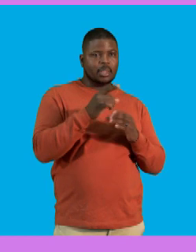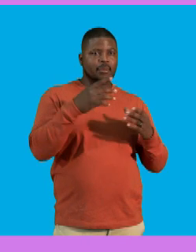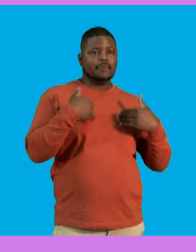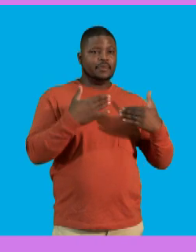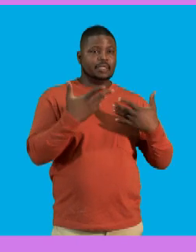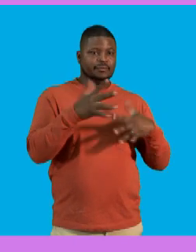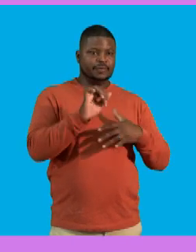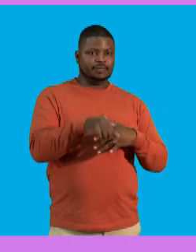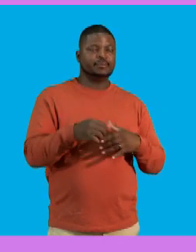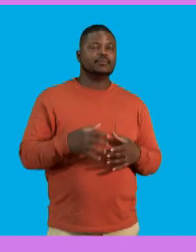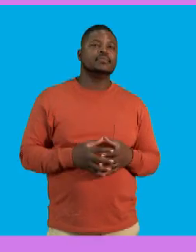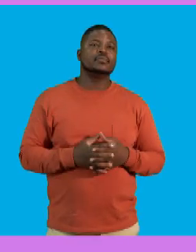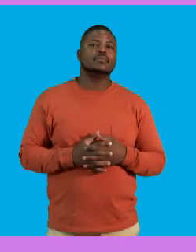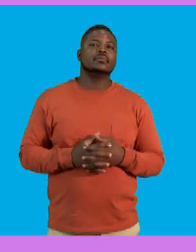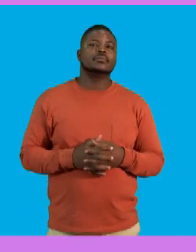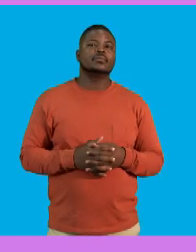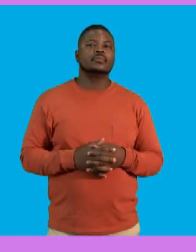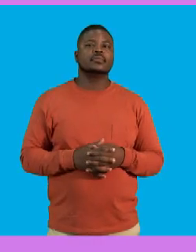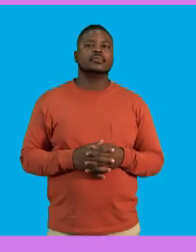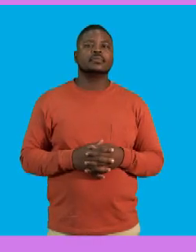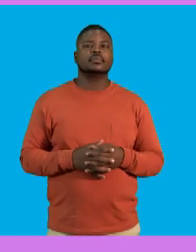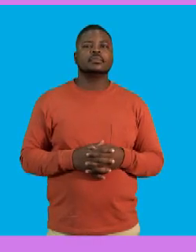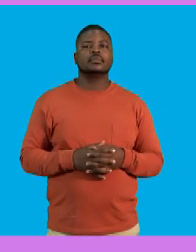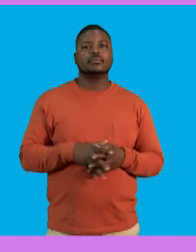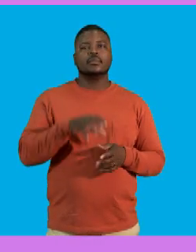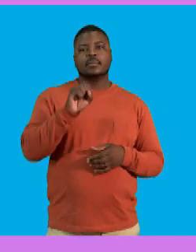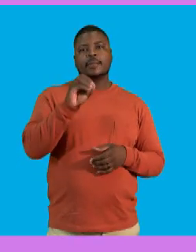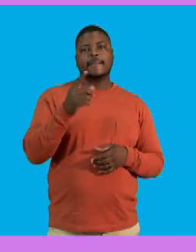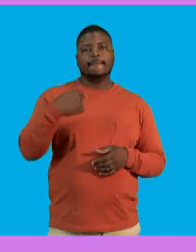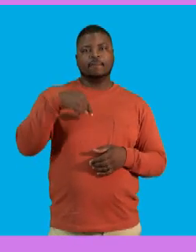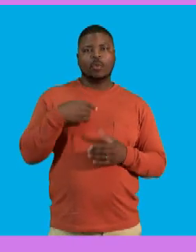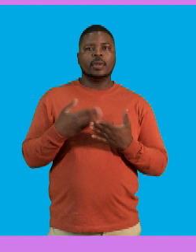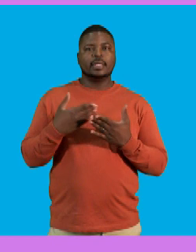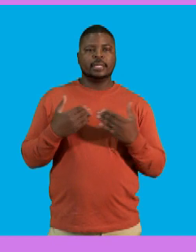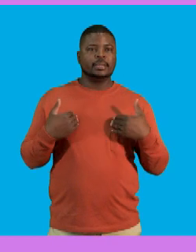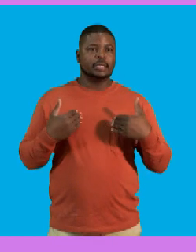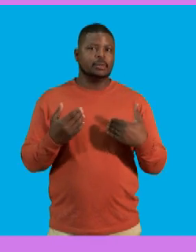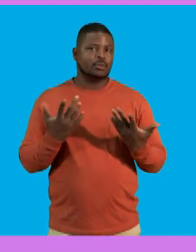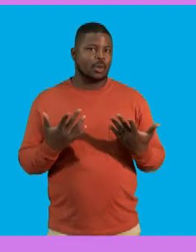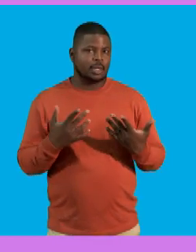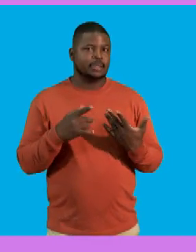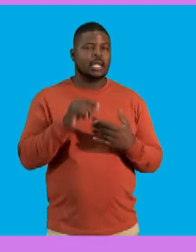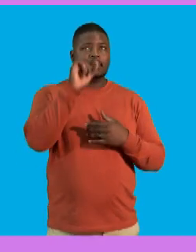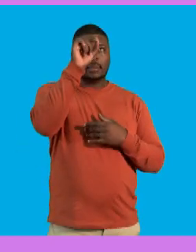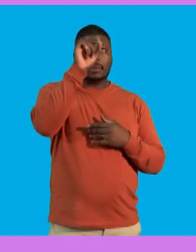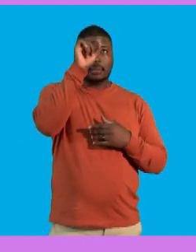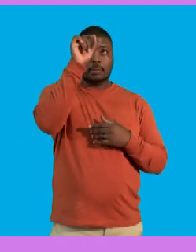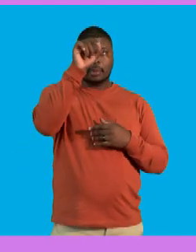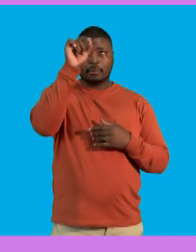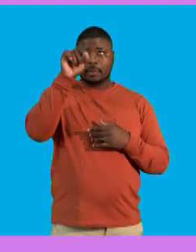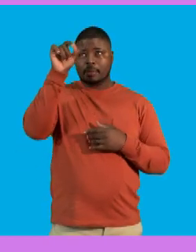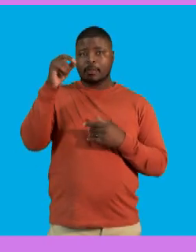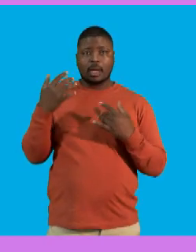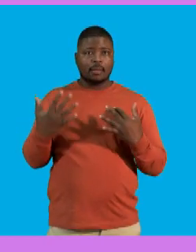for you, so just be careful there. Now, we can actually get to the tally part. Let's just get rid of that so